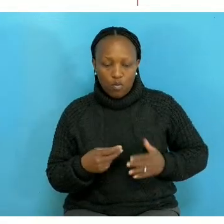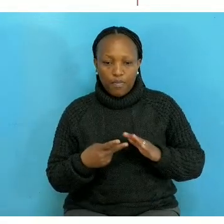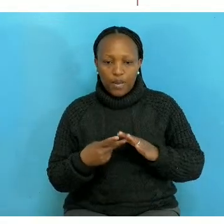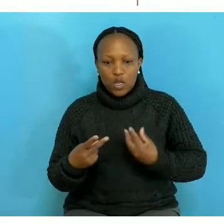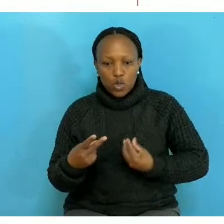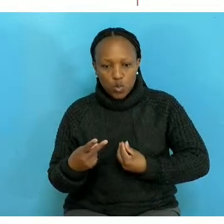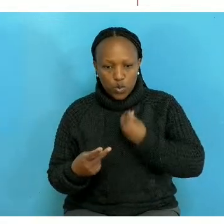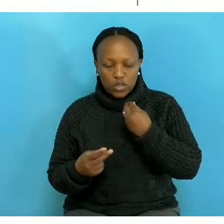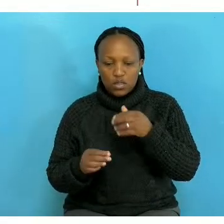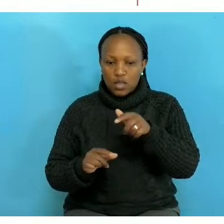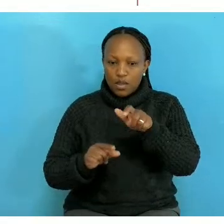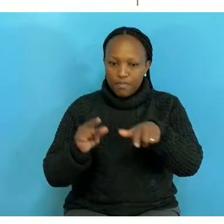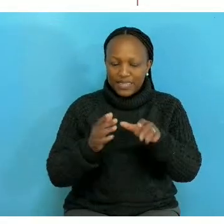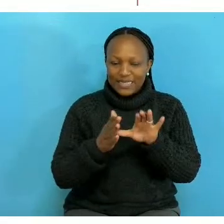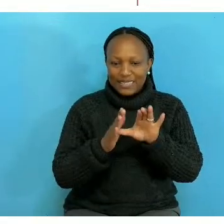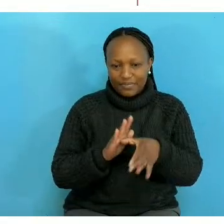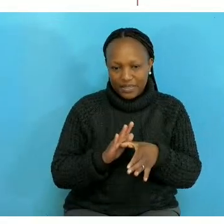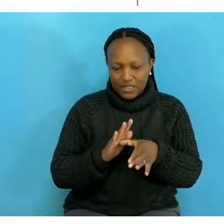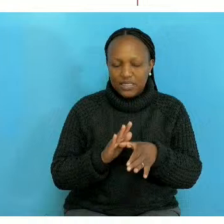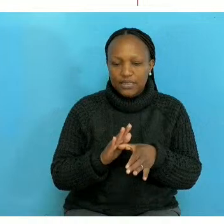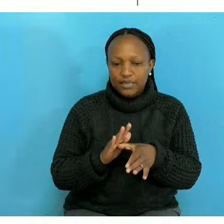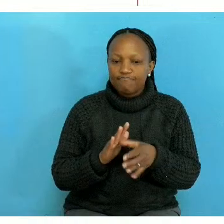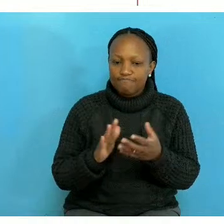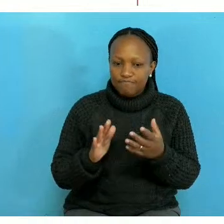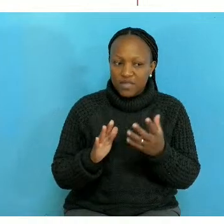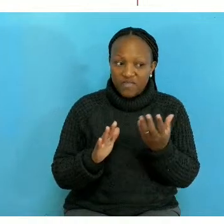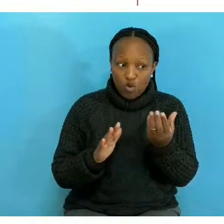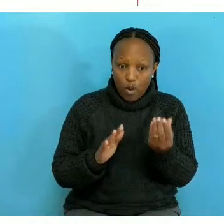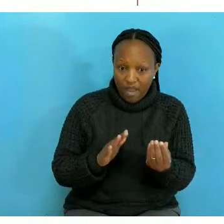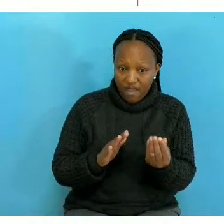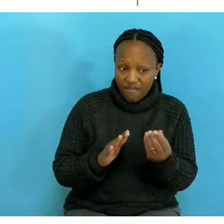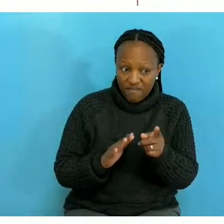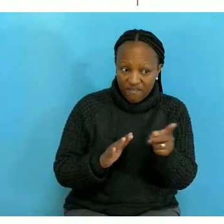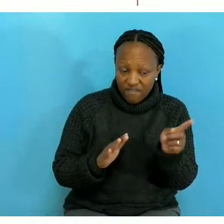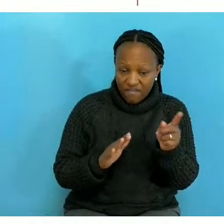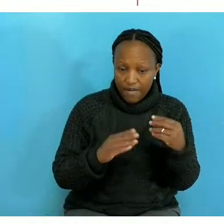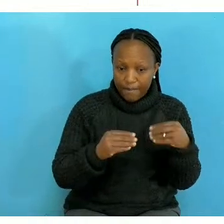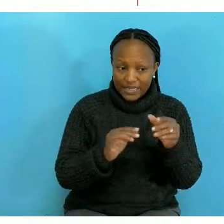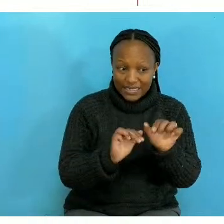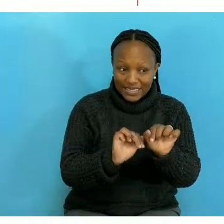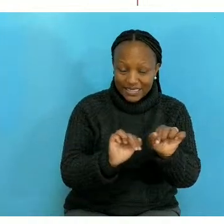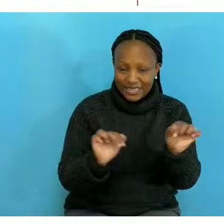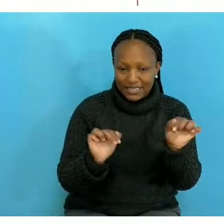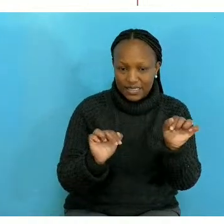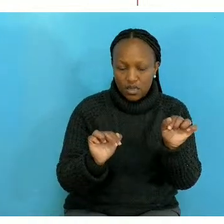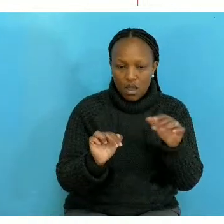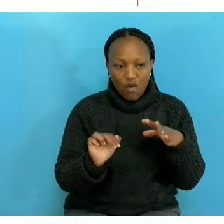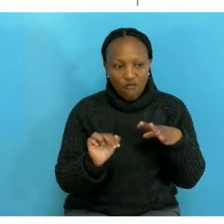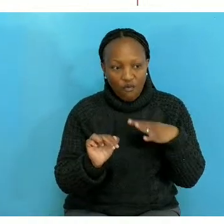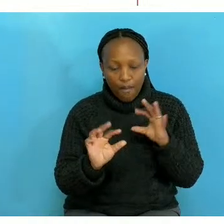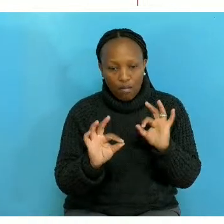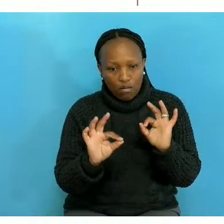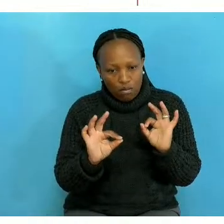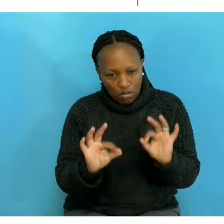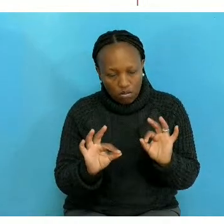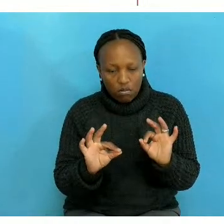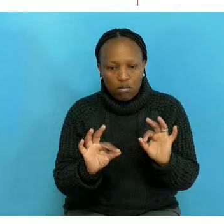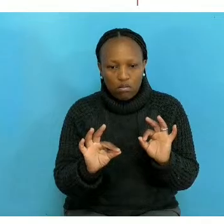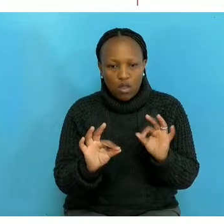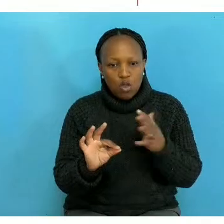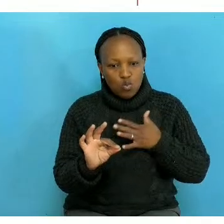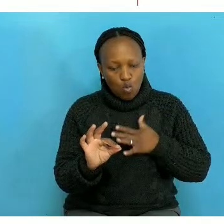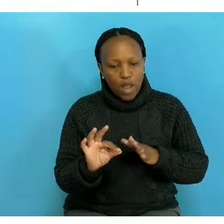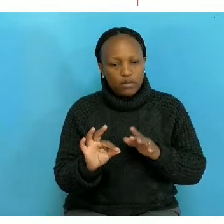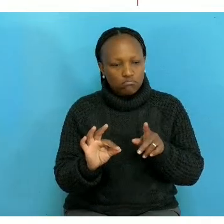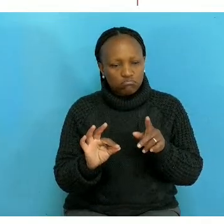and disabilities, where you've got entities that are formalized, or that you want formalized,